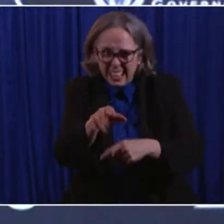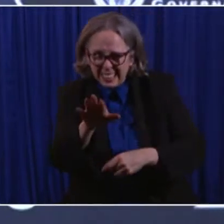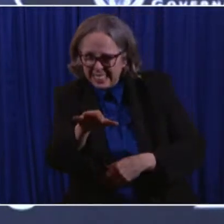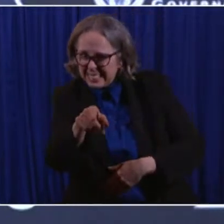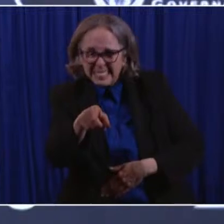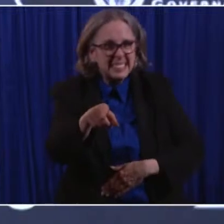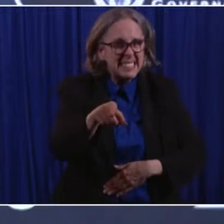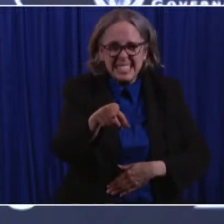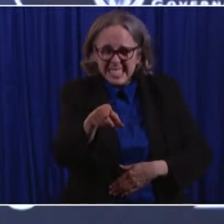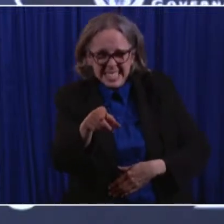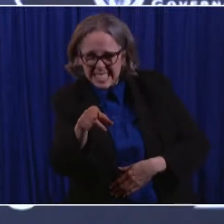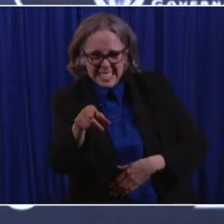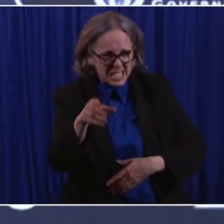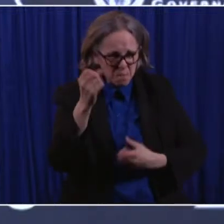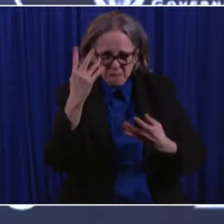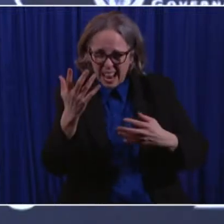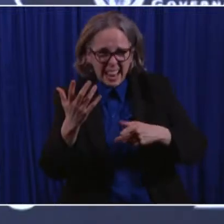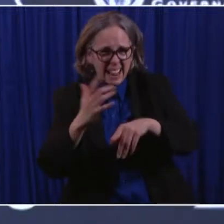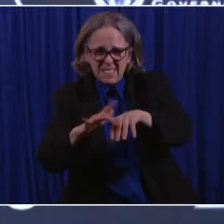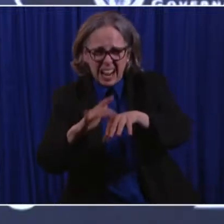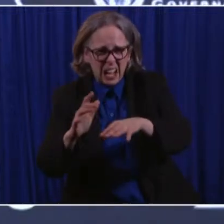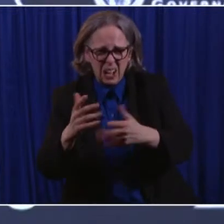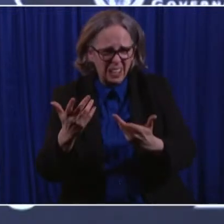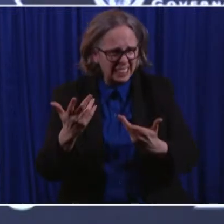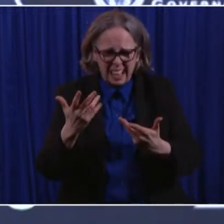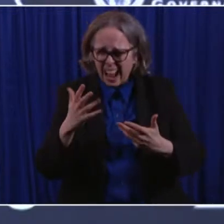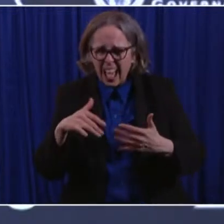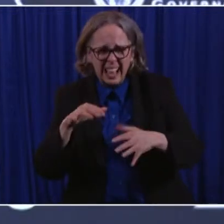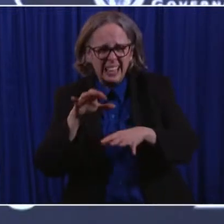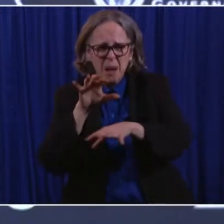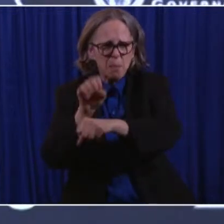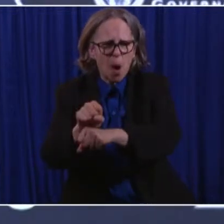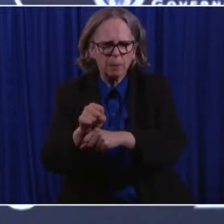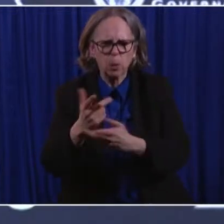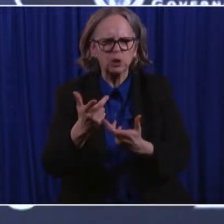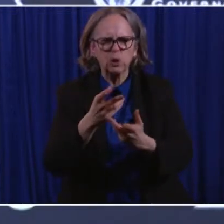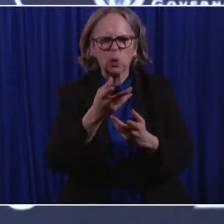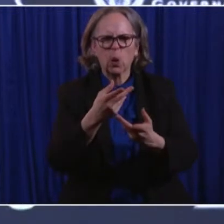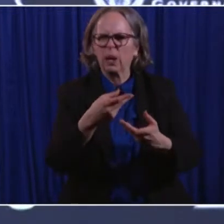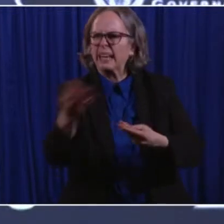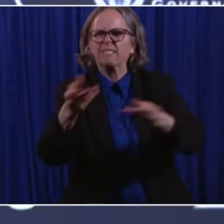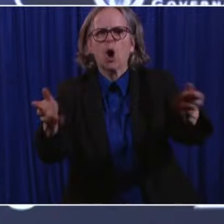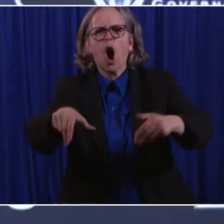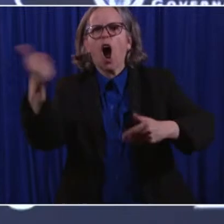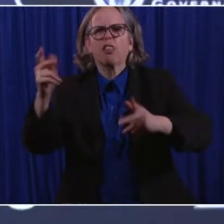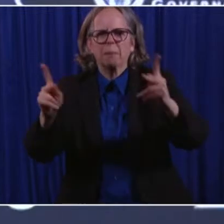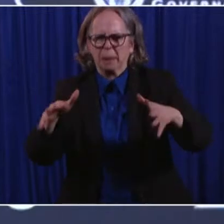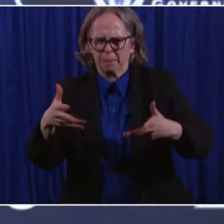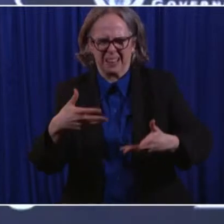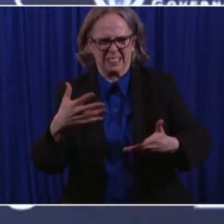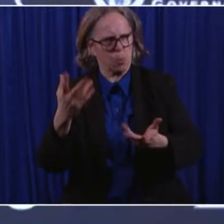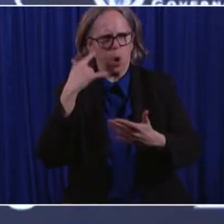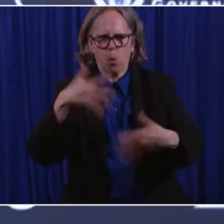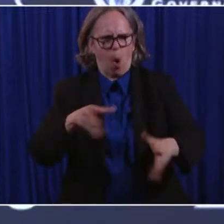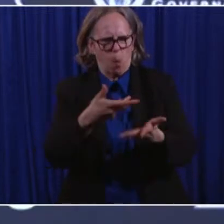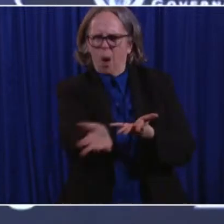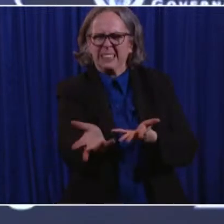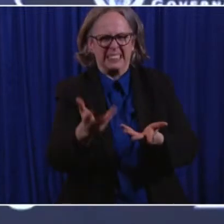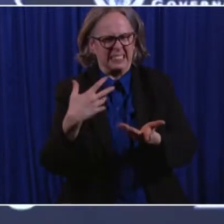we try to manage that every single day, but we don't want it sitting there either. And so that's